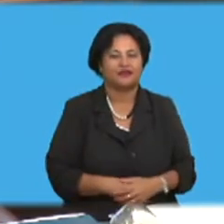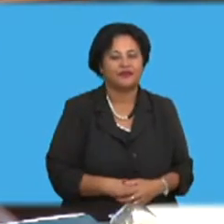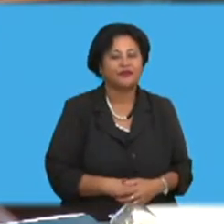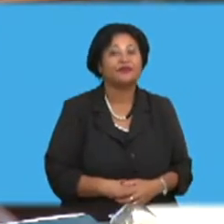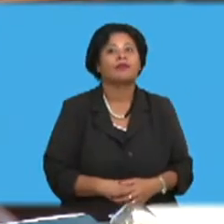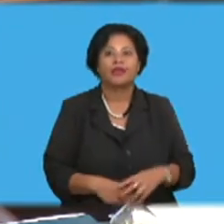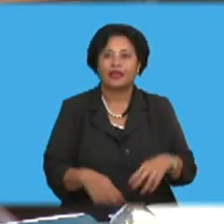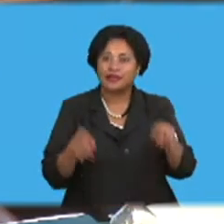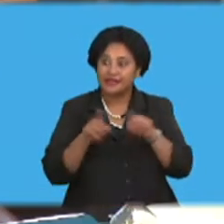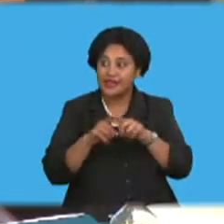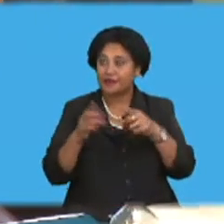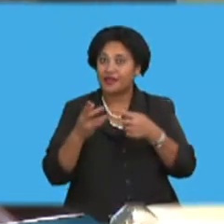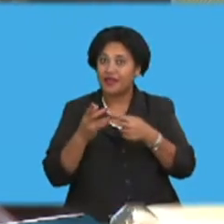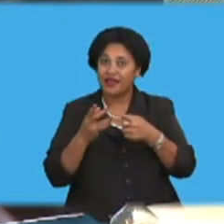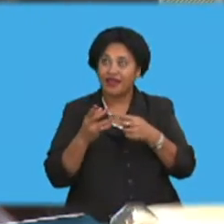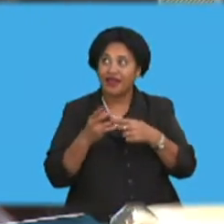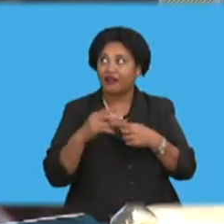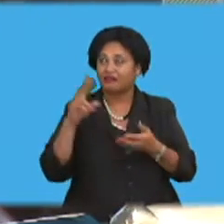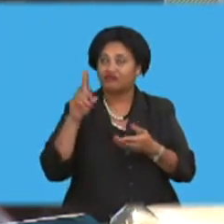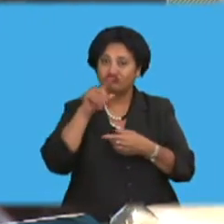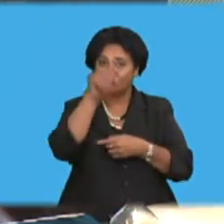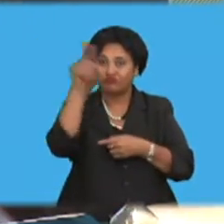the other donor agencies,